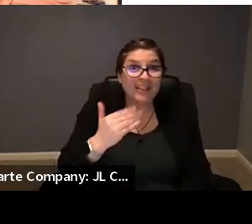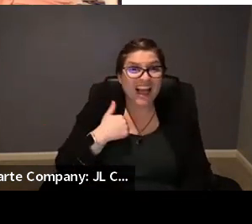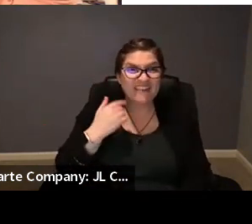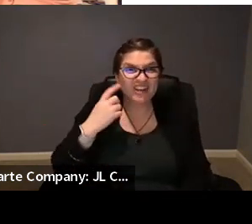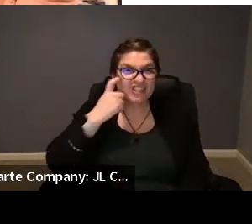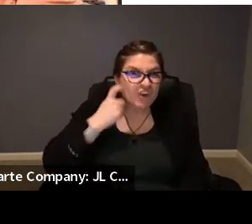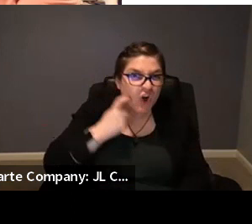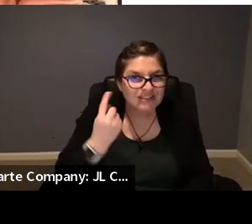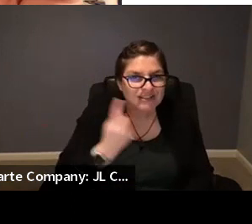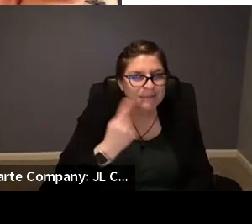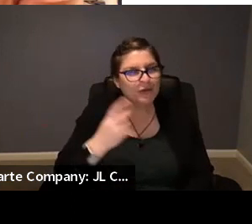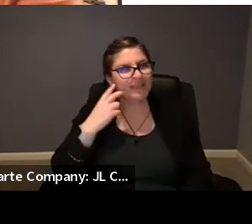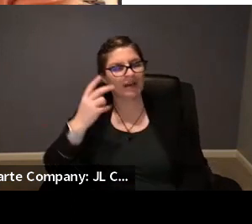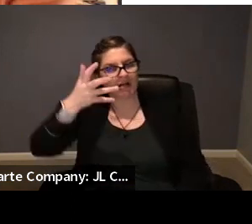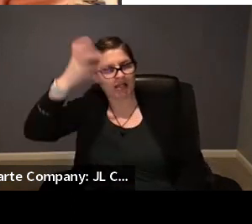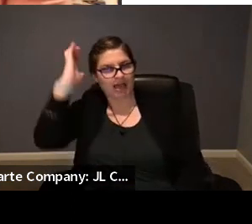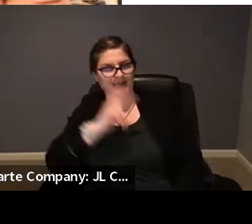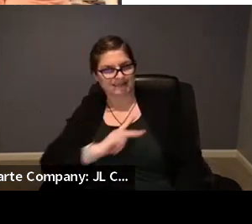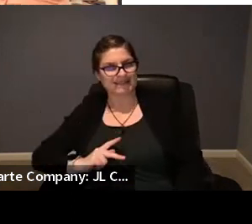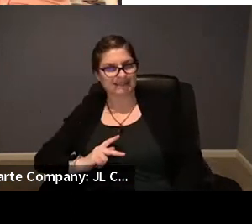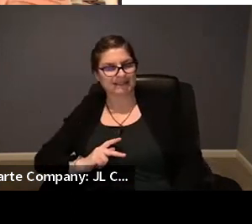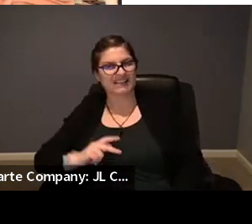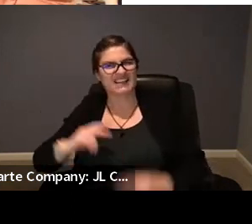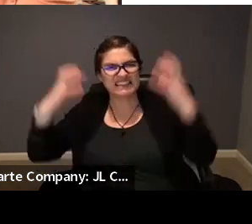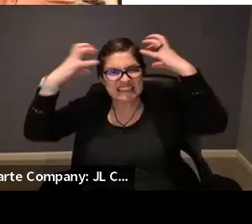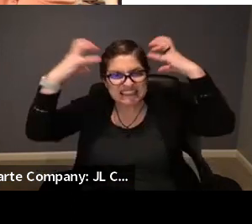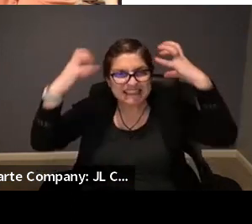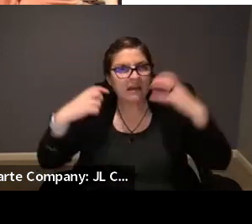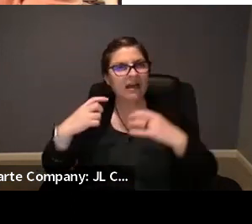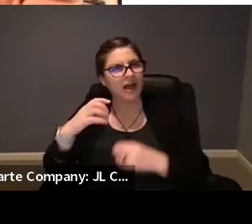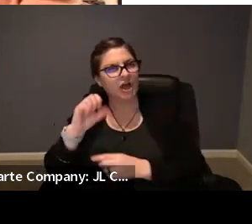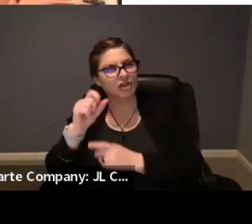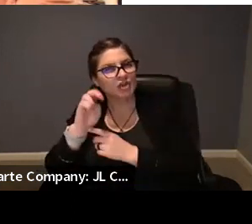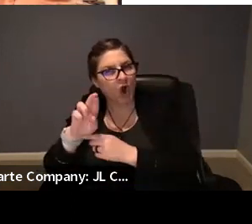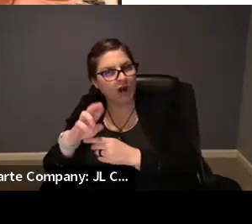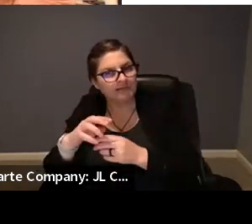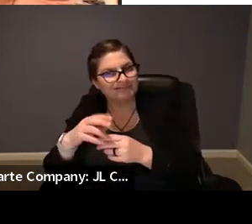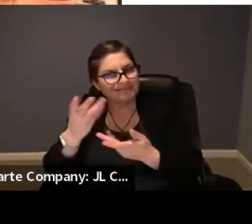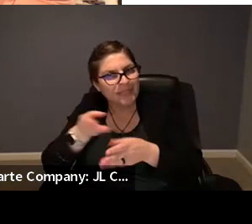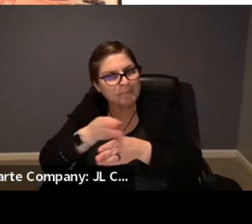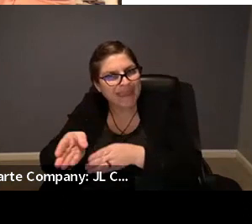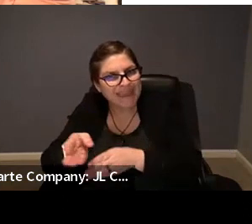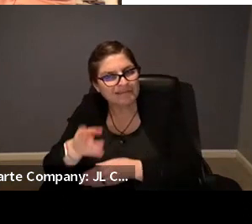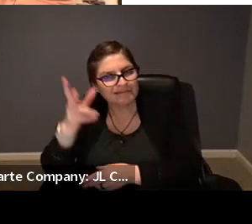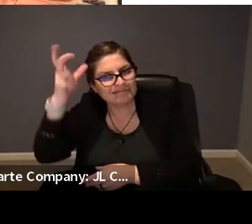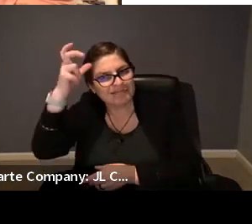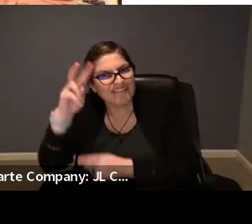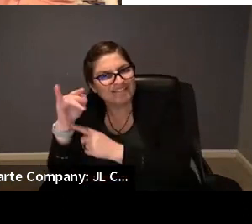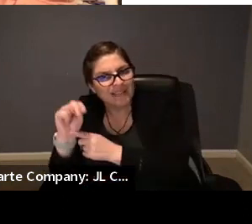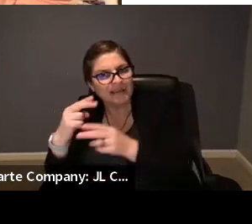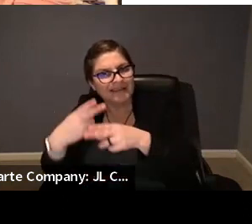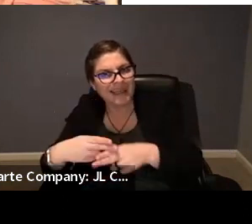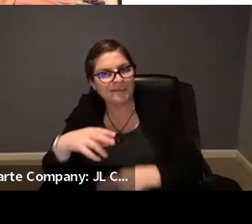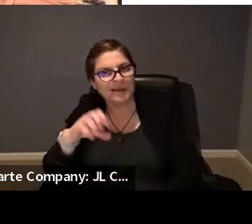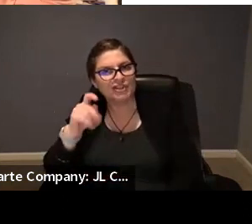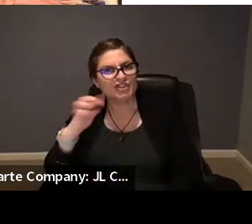Disney, and you know, you can talk about all the issues with Disney and The Lion King, but the main villain is named Scar, right? Like it's so in